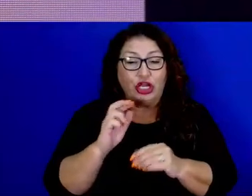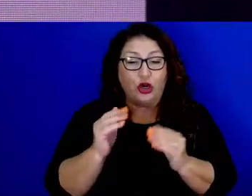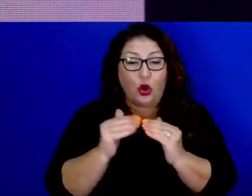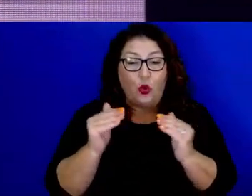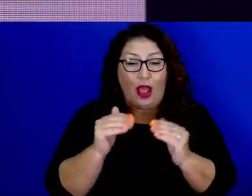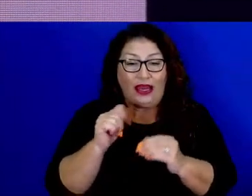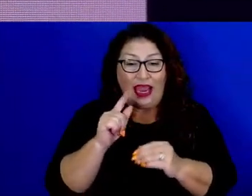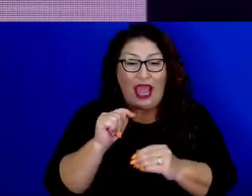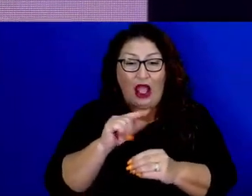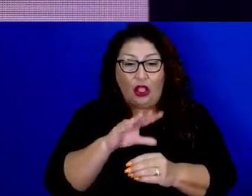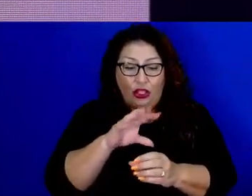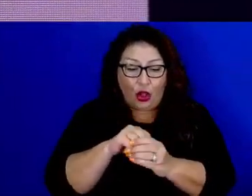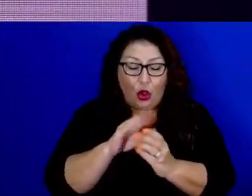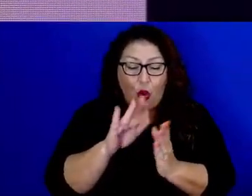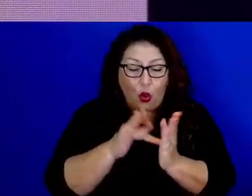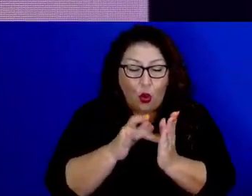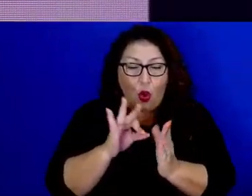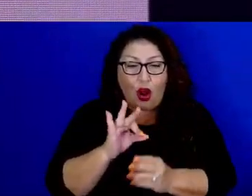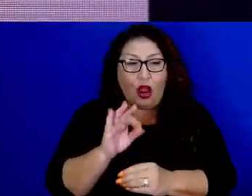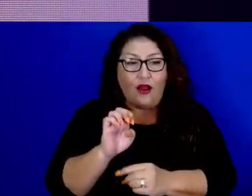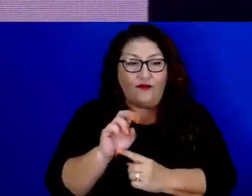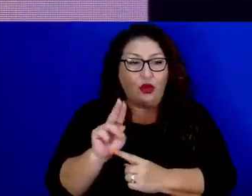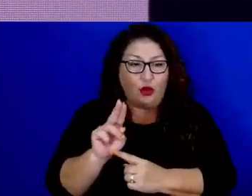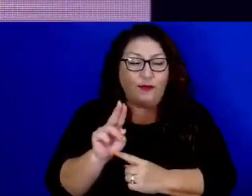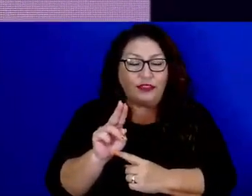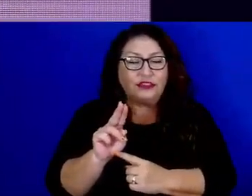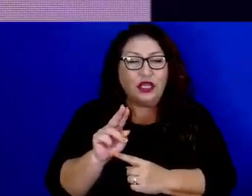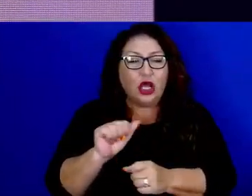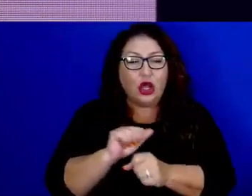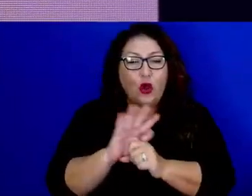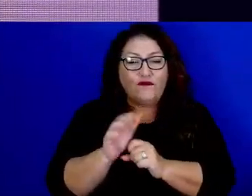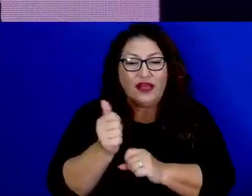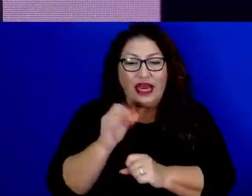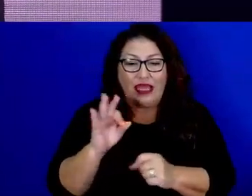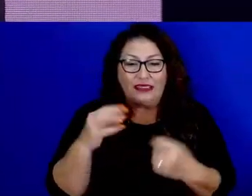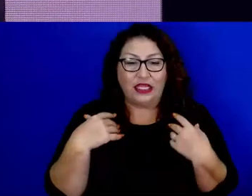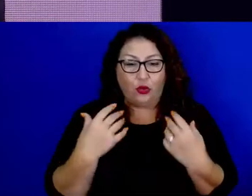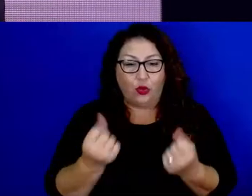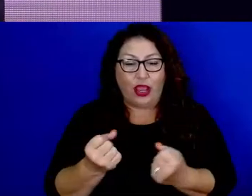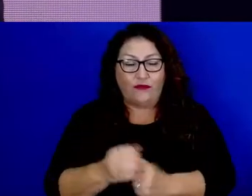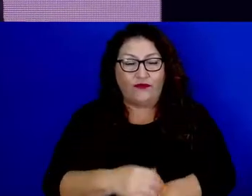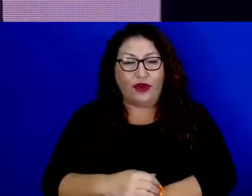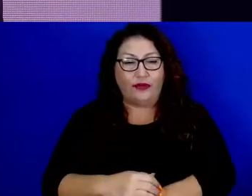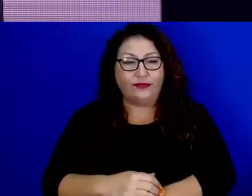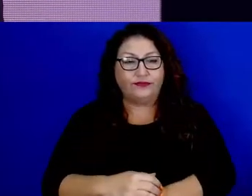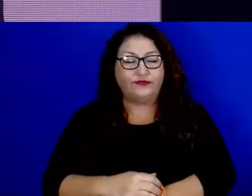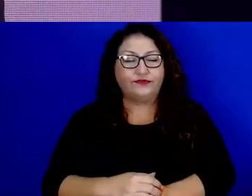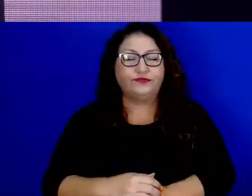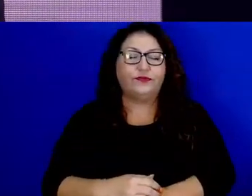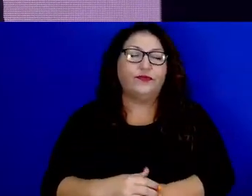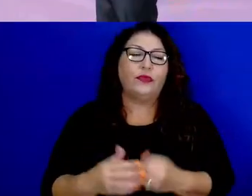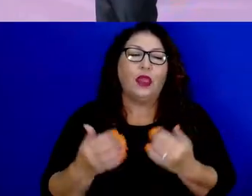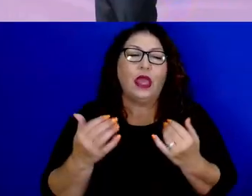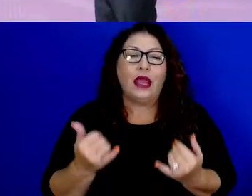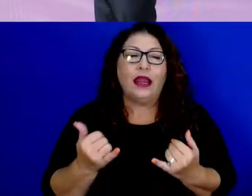Europe's COVID-19 recovery. So now here are the guests for this